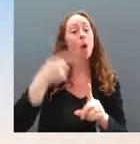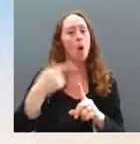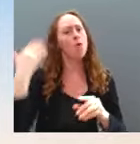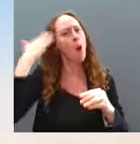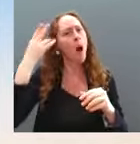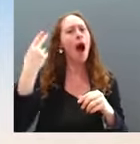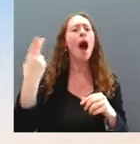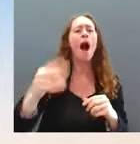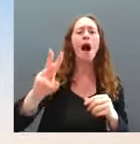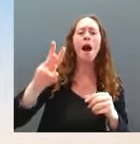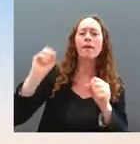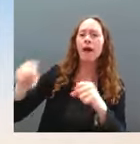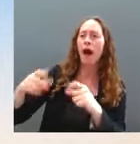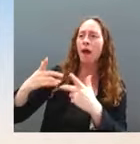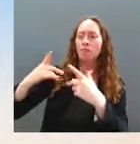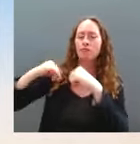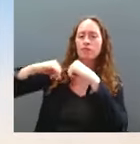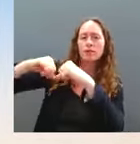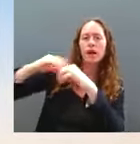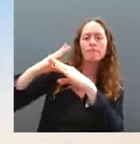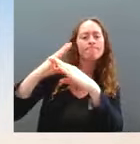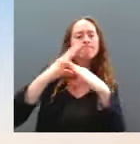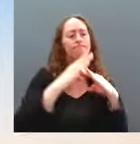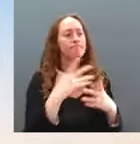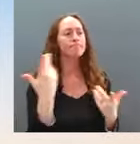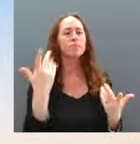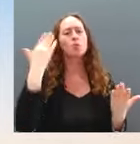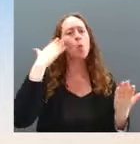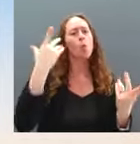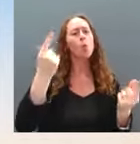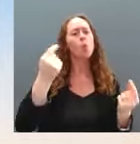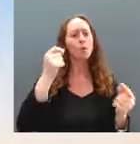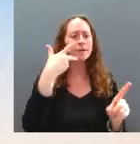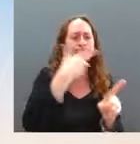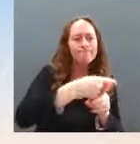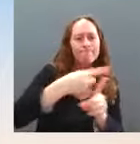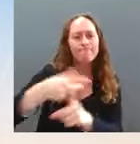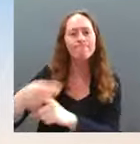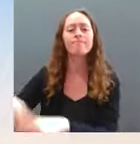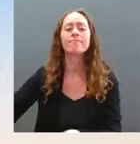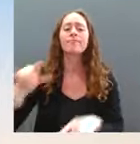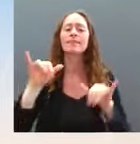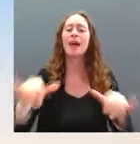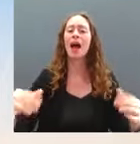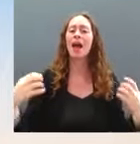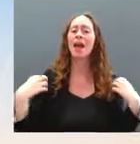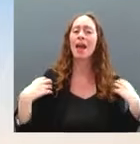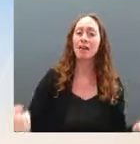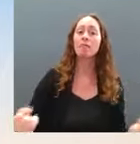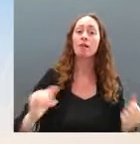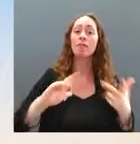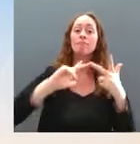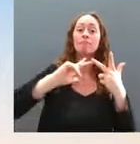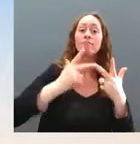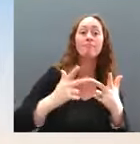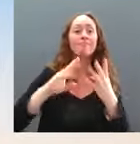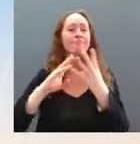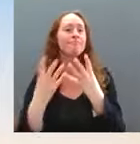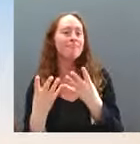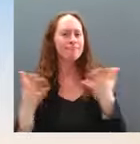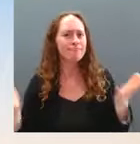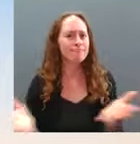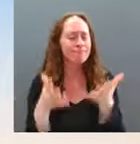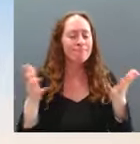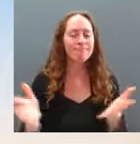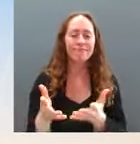getting vaccinated, getting boosted can protect you. And we know here in the White House, of course, 99% of people are vaccinated. Many, many